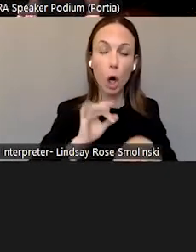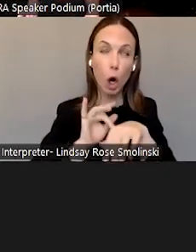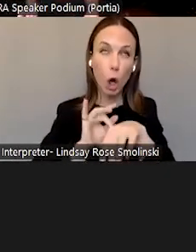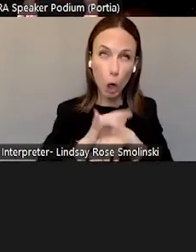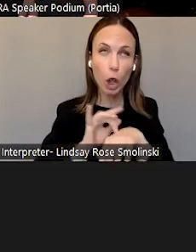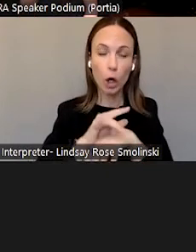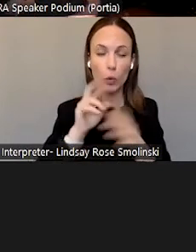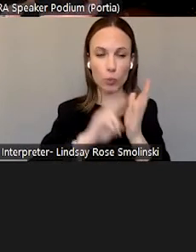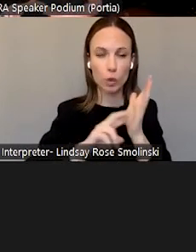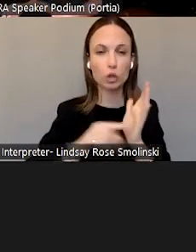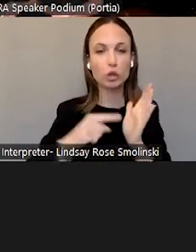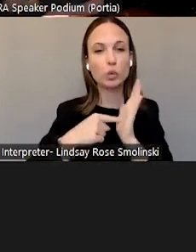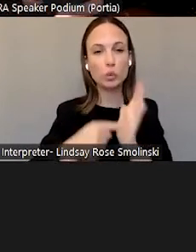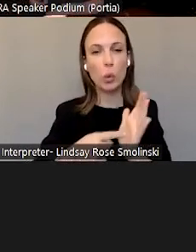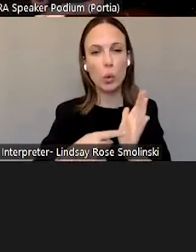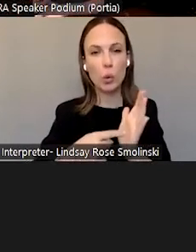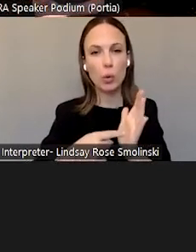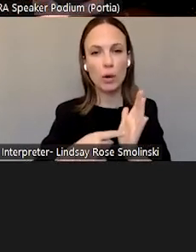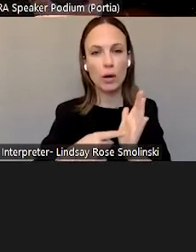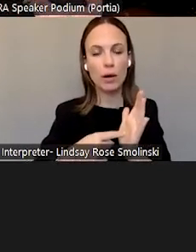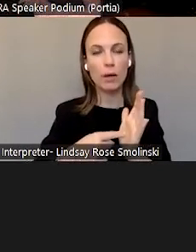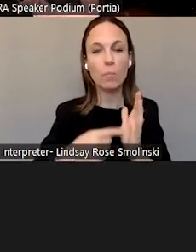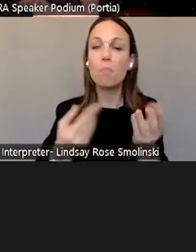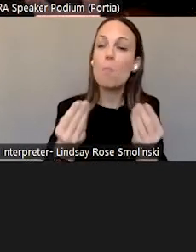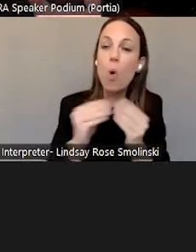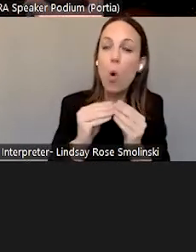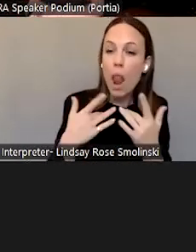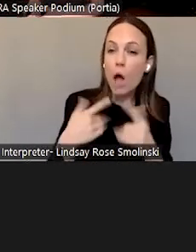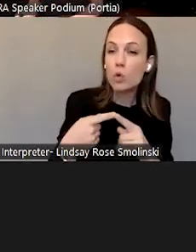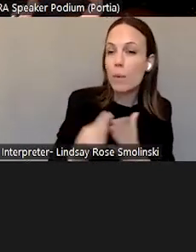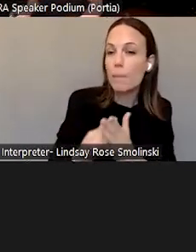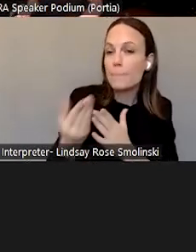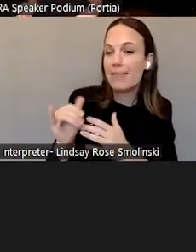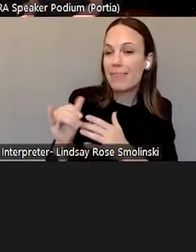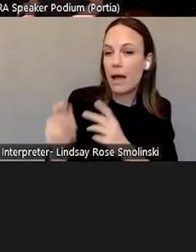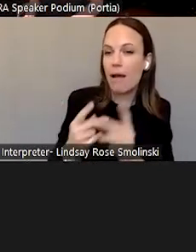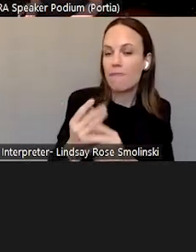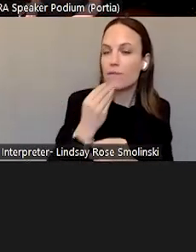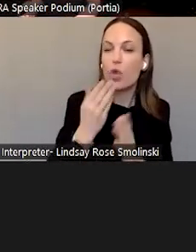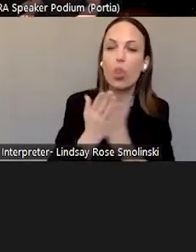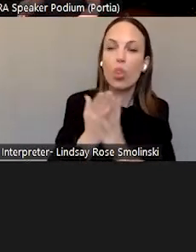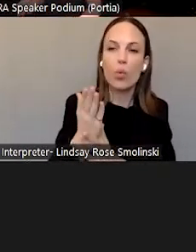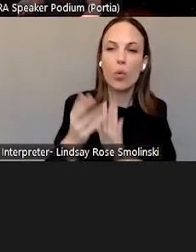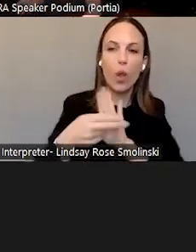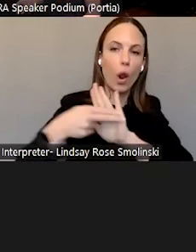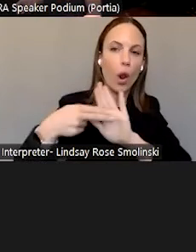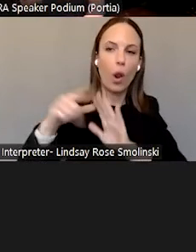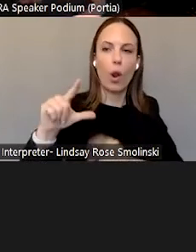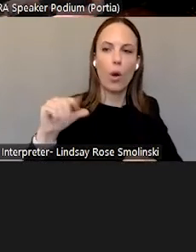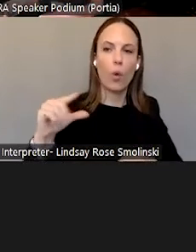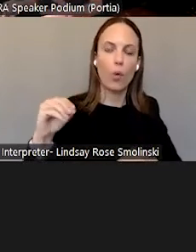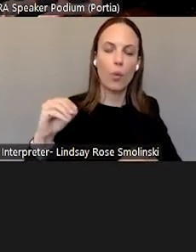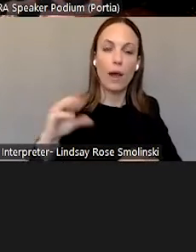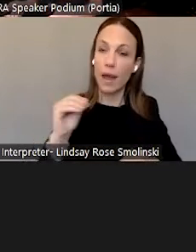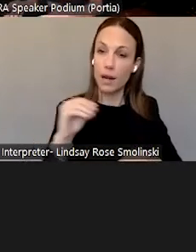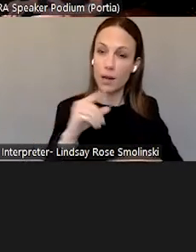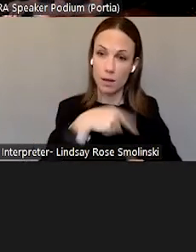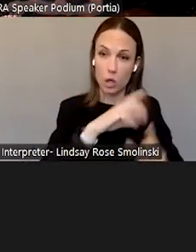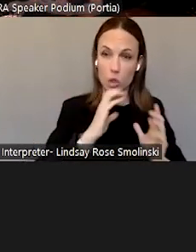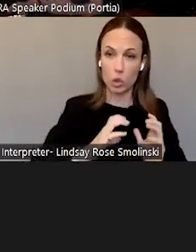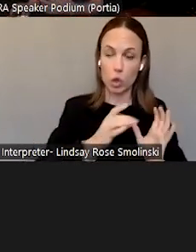that slightly more likelihood to purchase upcycled food through the logo, and that consumers are associating